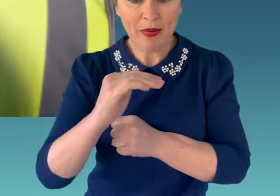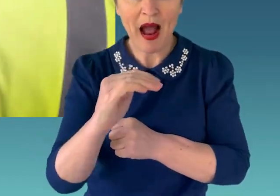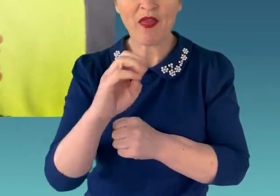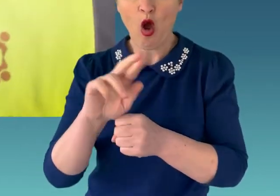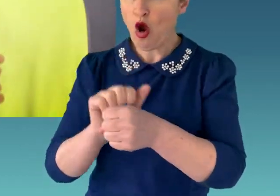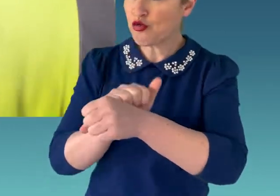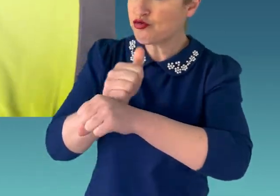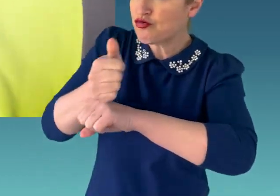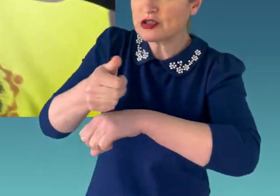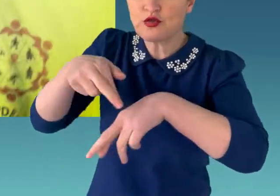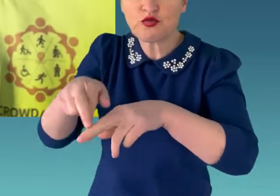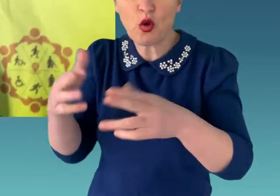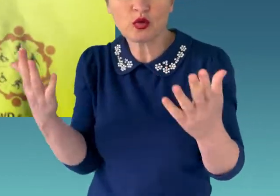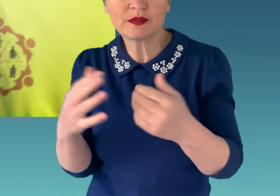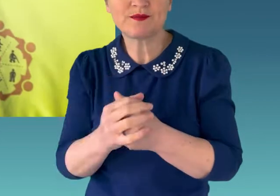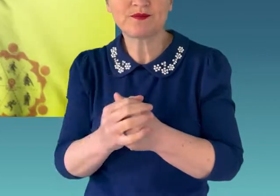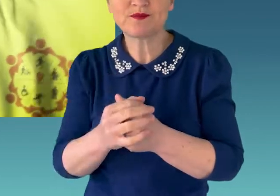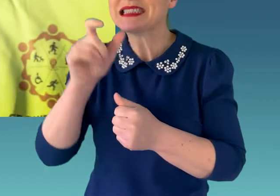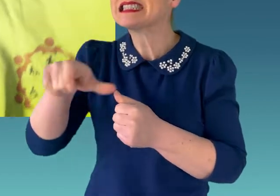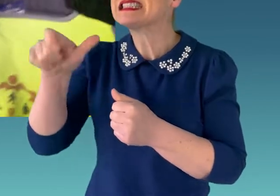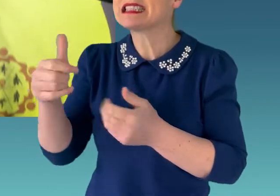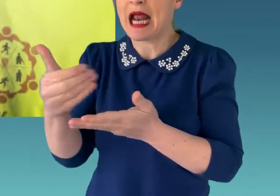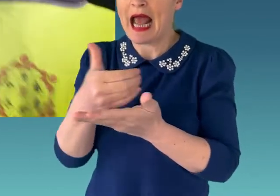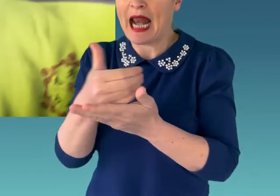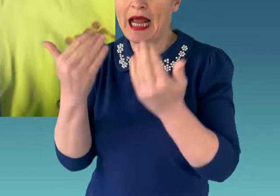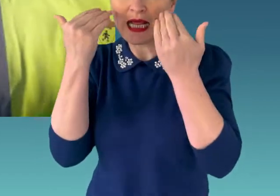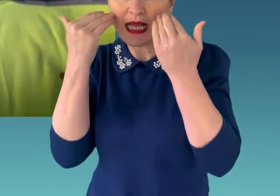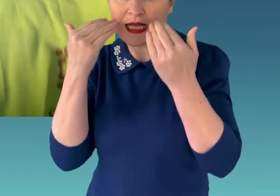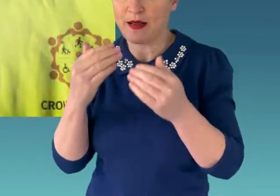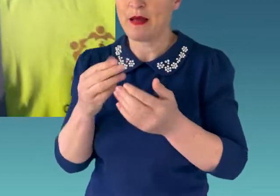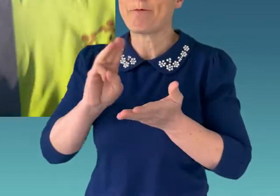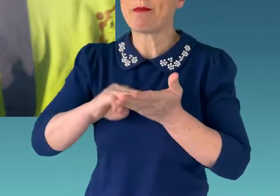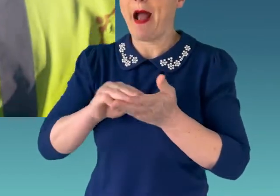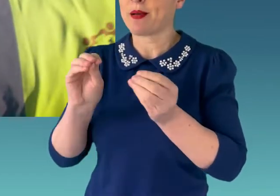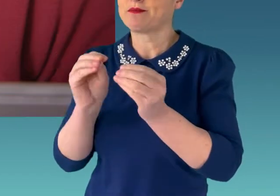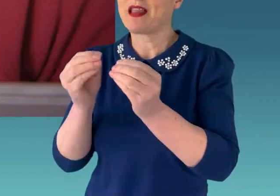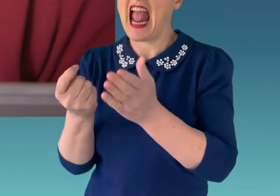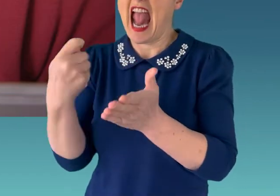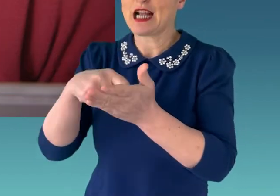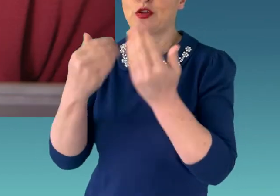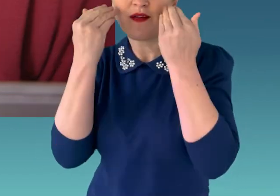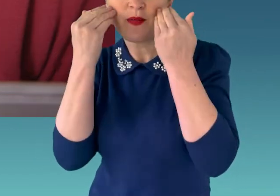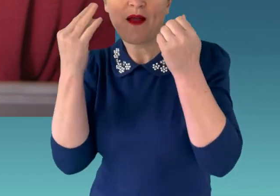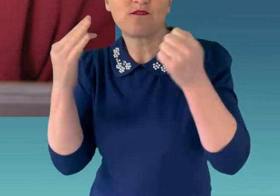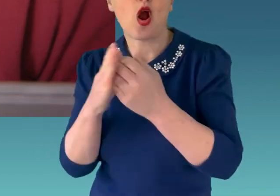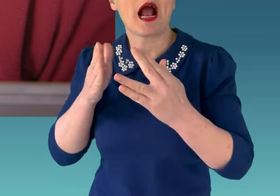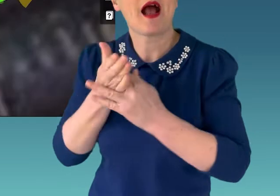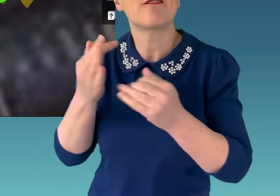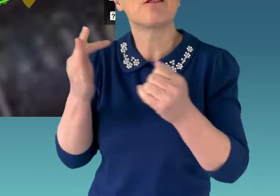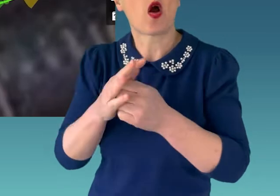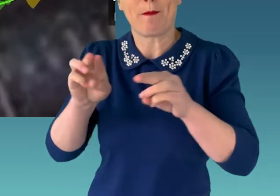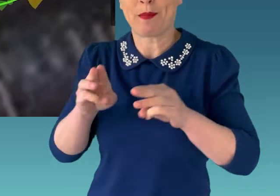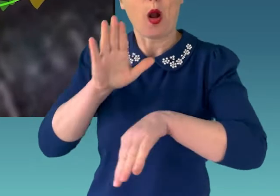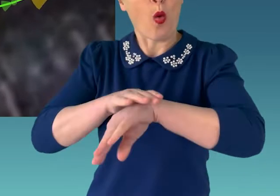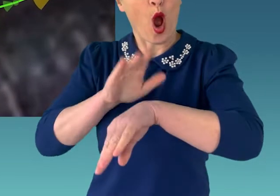by Crowd4Access citizen scientists is enriching maps with valuable data on accessibility for pedestrians. But adding information